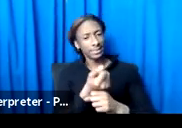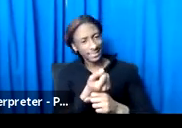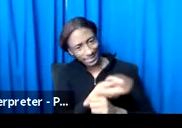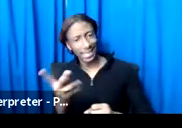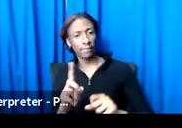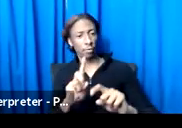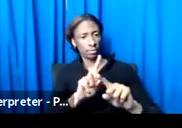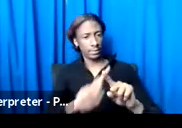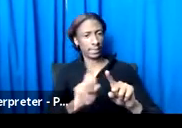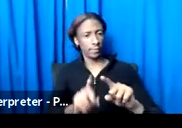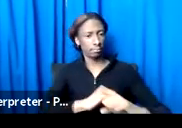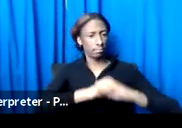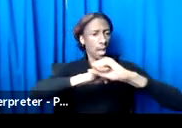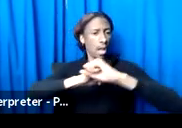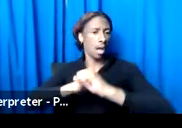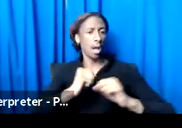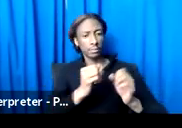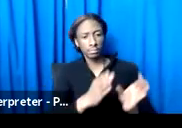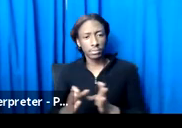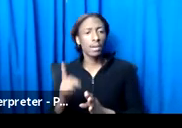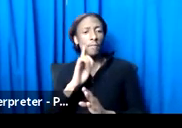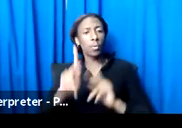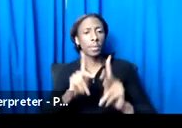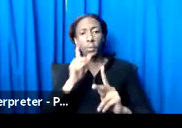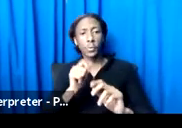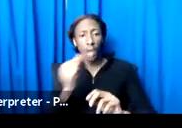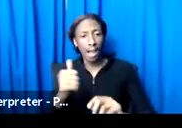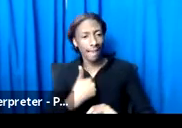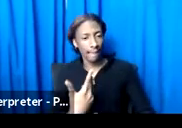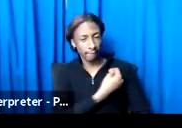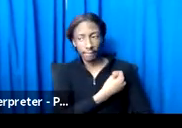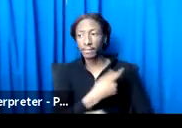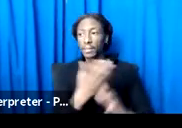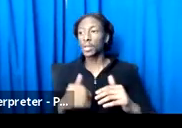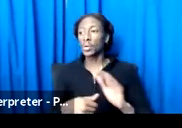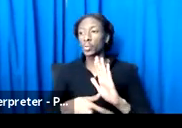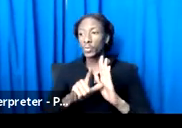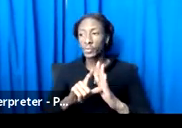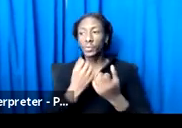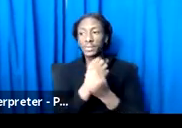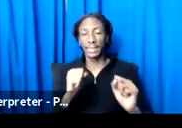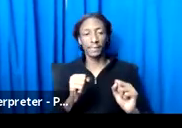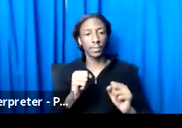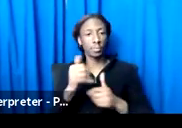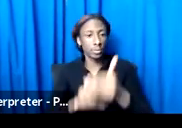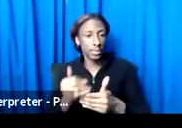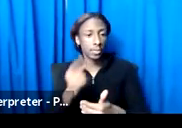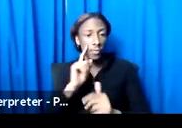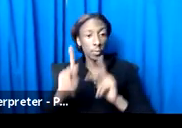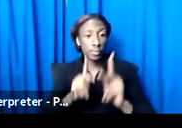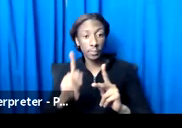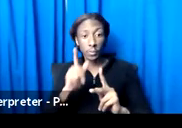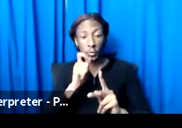fully vaccinated. 4, reviewing safety protocol for staff and campers who are at increased risk of getting severely ill